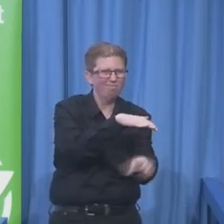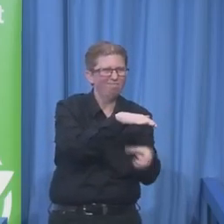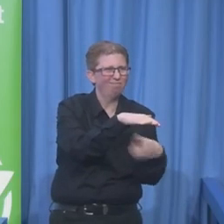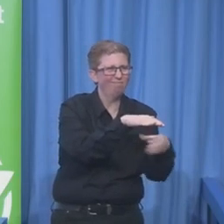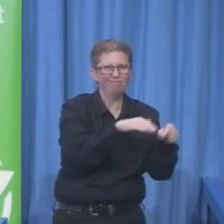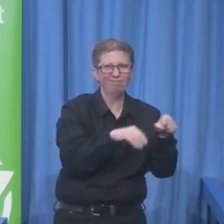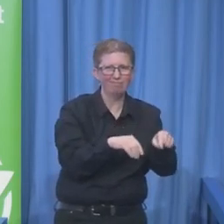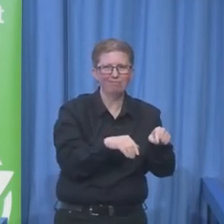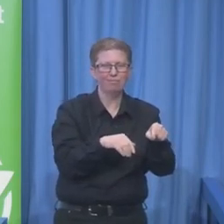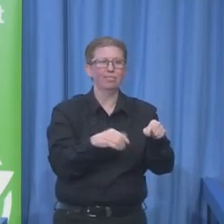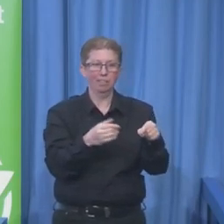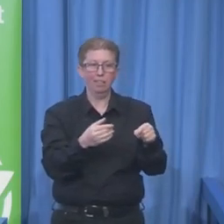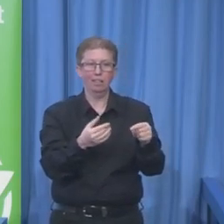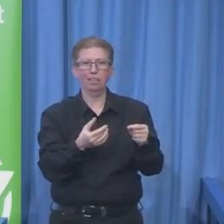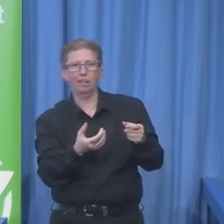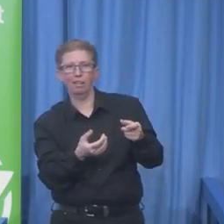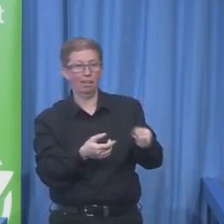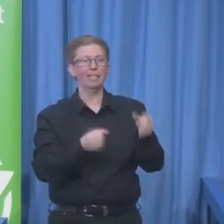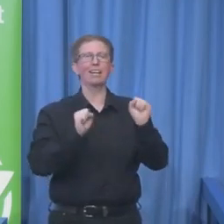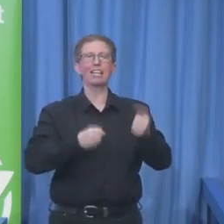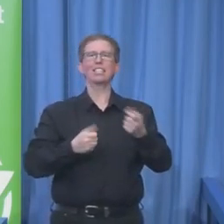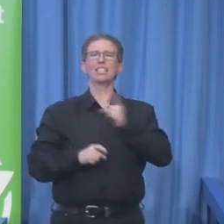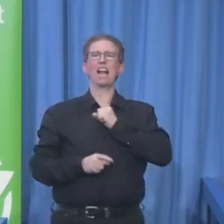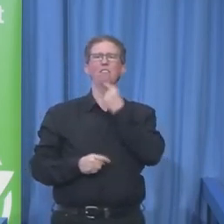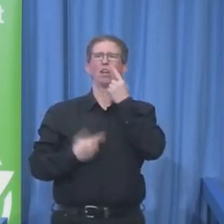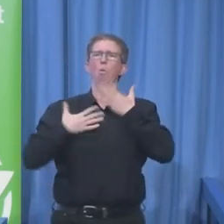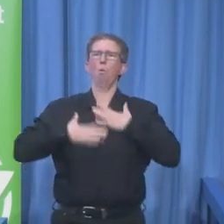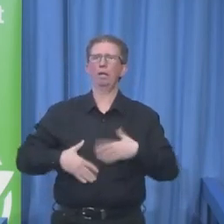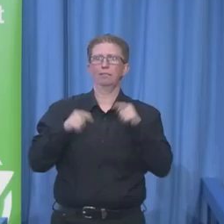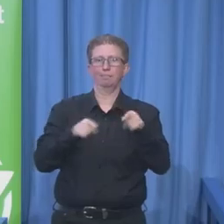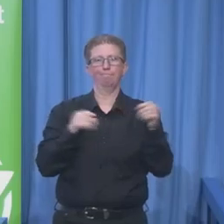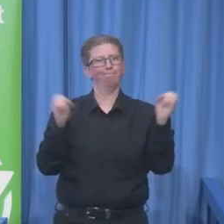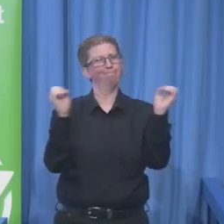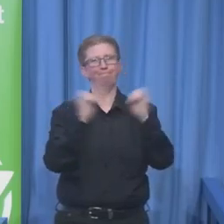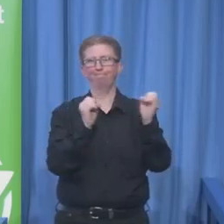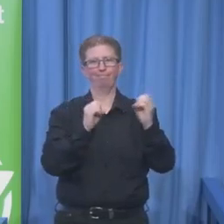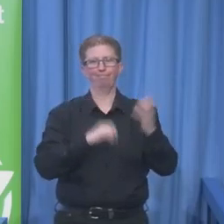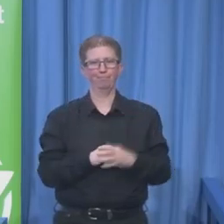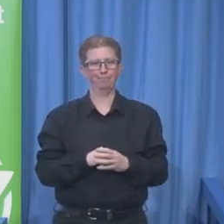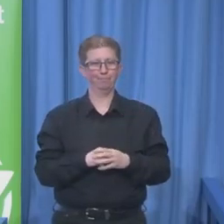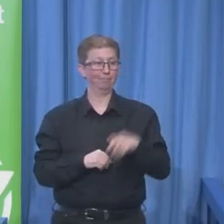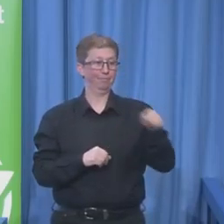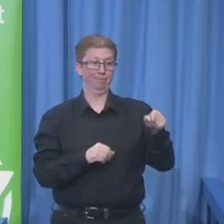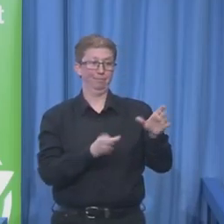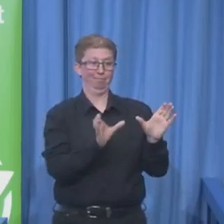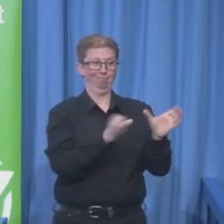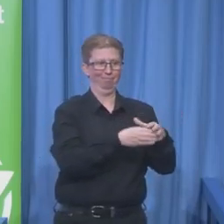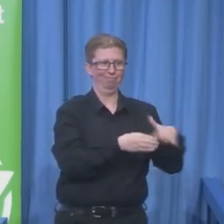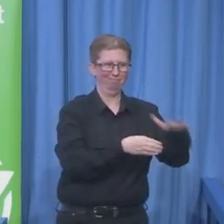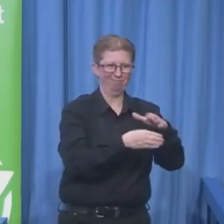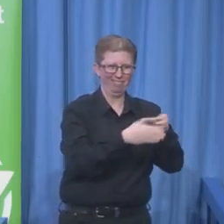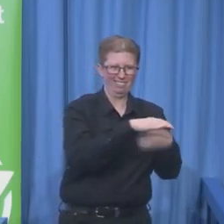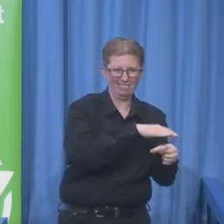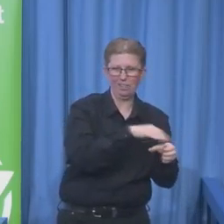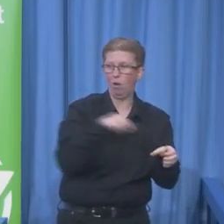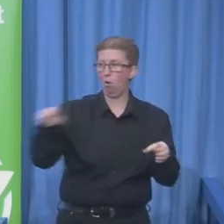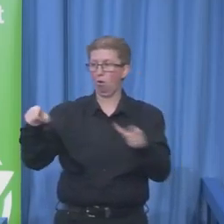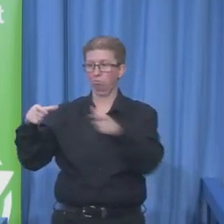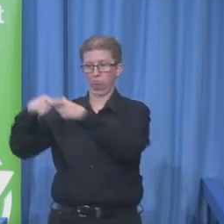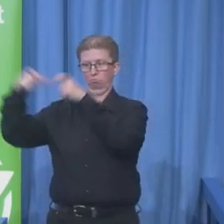different. The national social laws behind these workshops are not